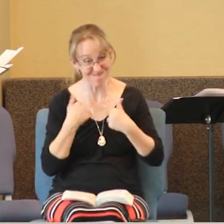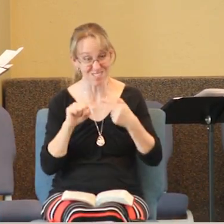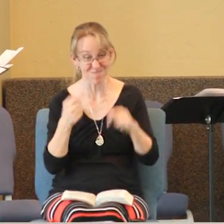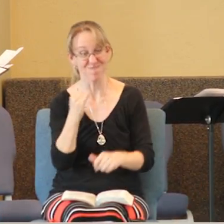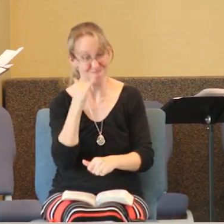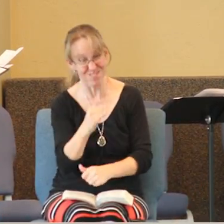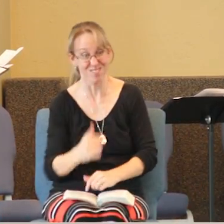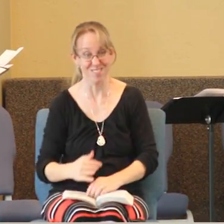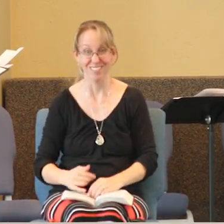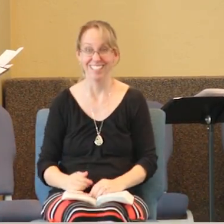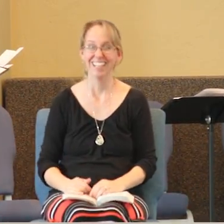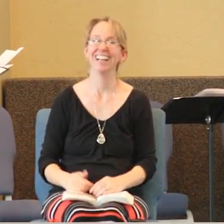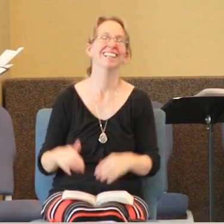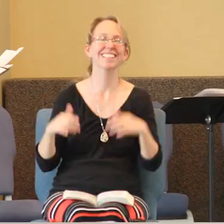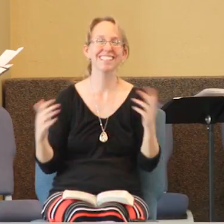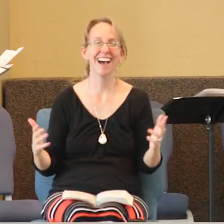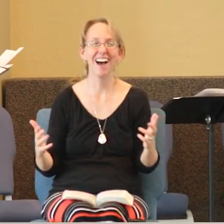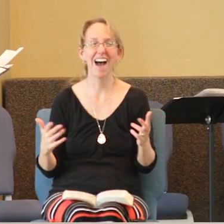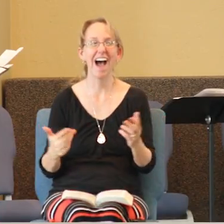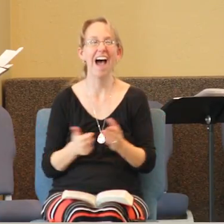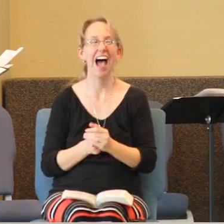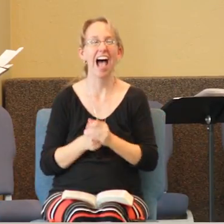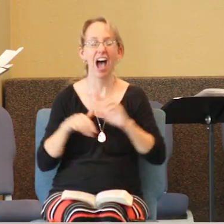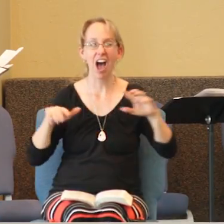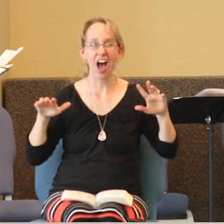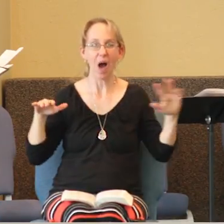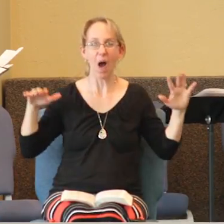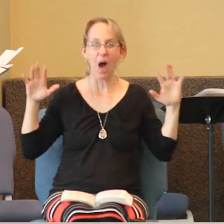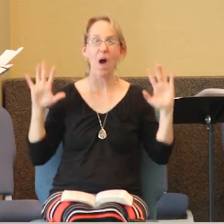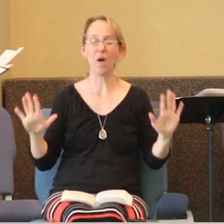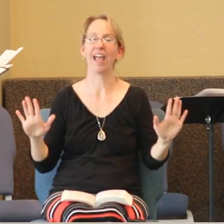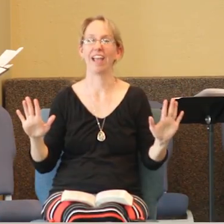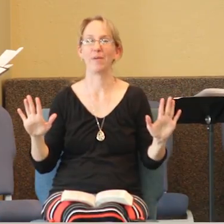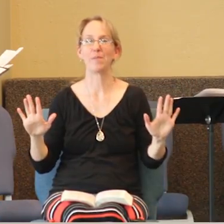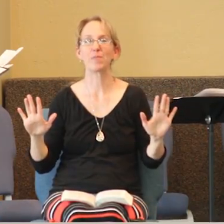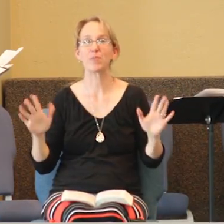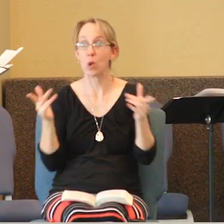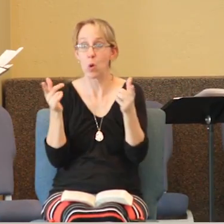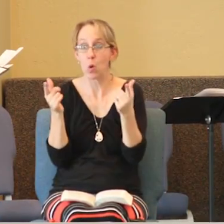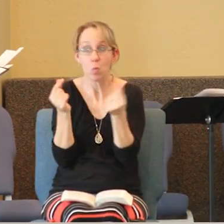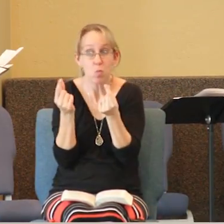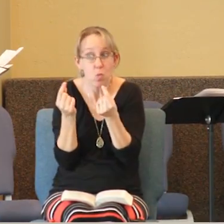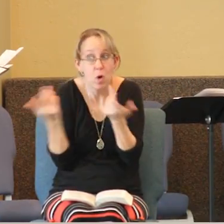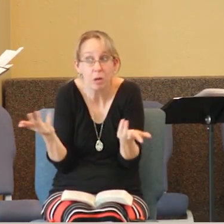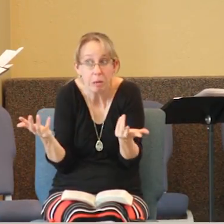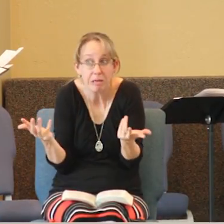too. And so we're like, okay, what do we do?